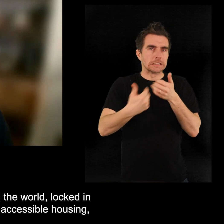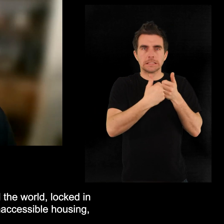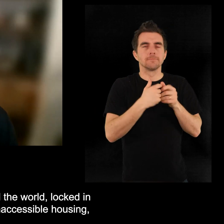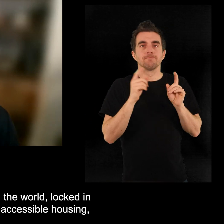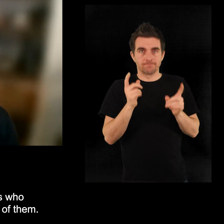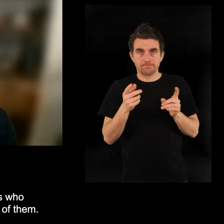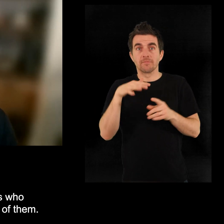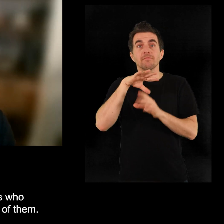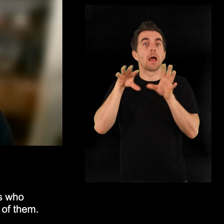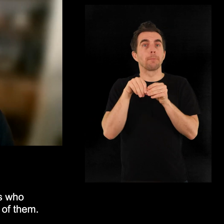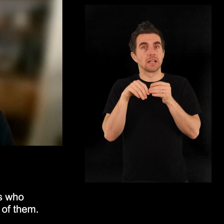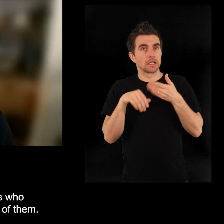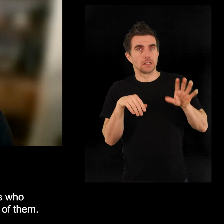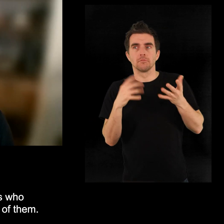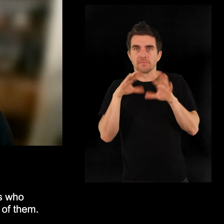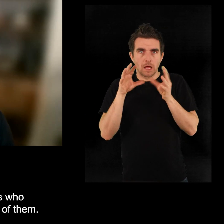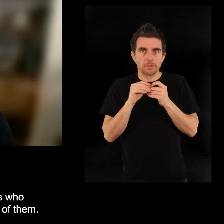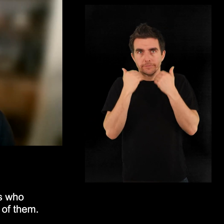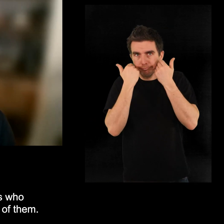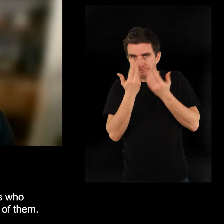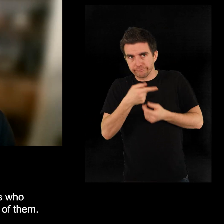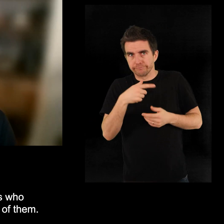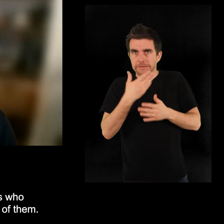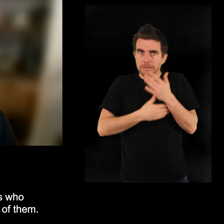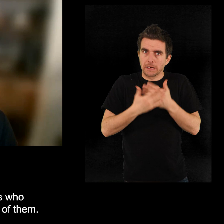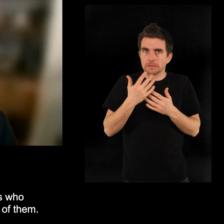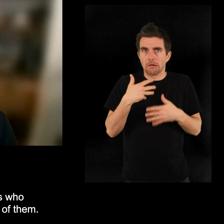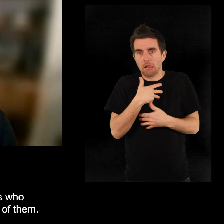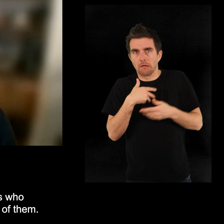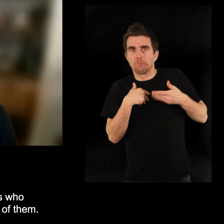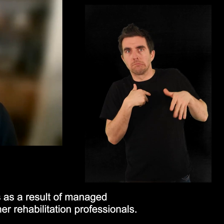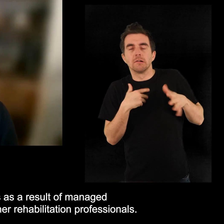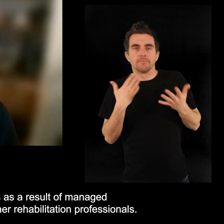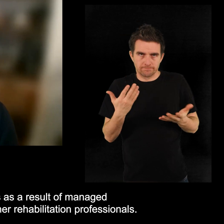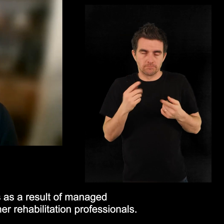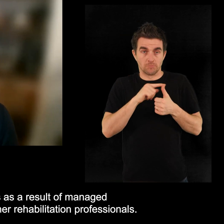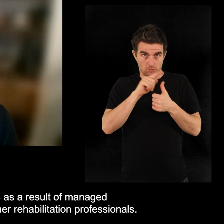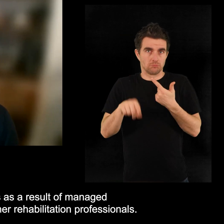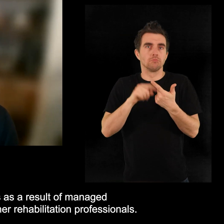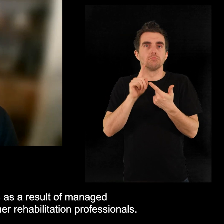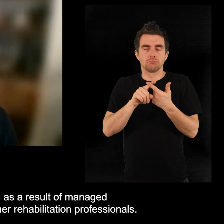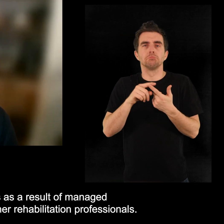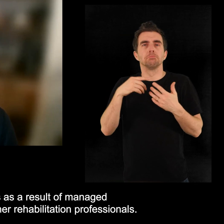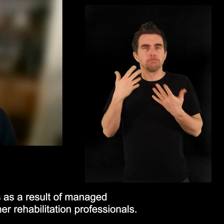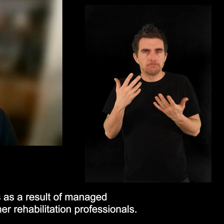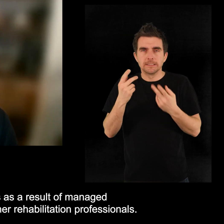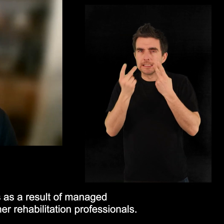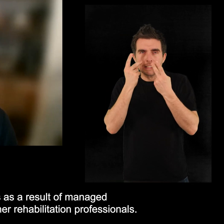inaccessible housing, hidden away by their families who are ashamed and frightened of them. Stage 2 might be